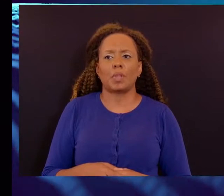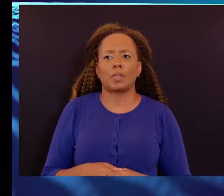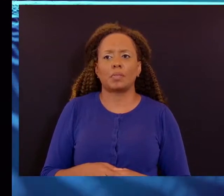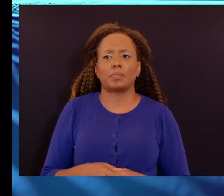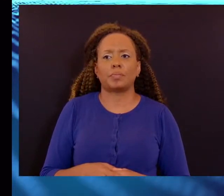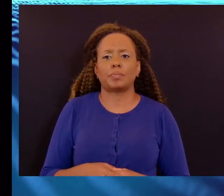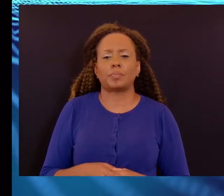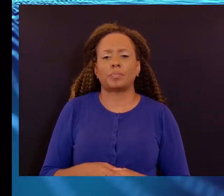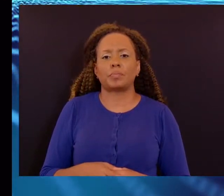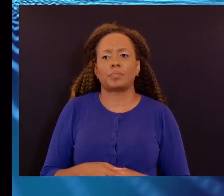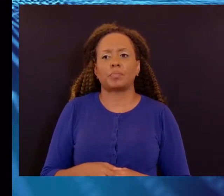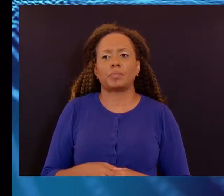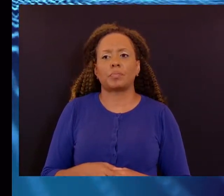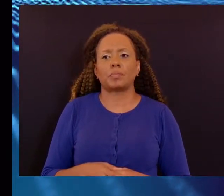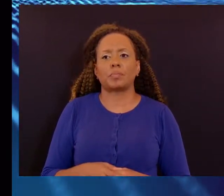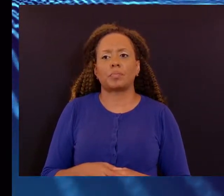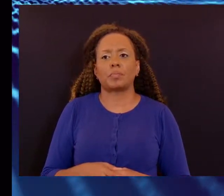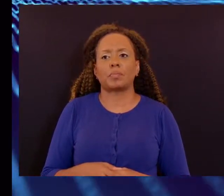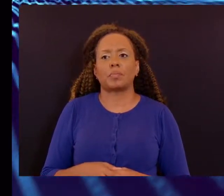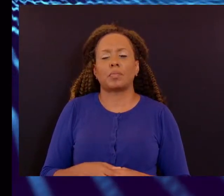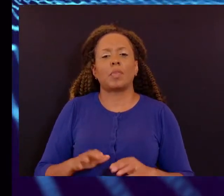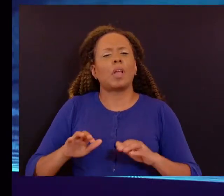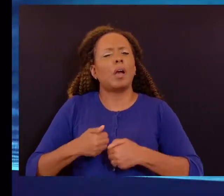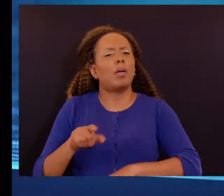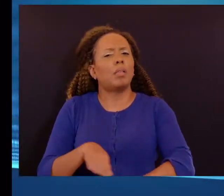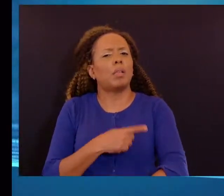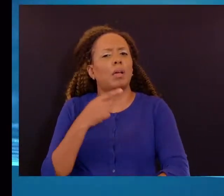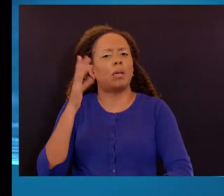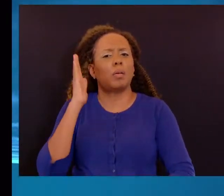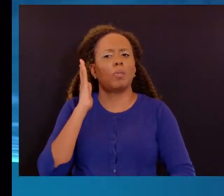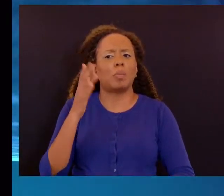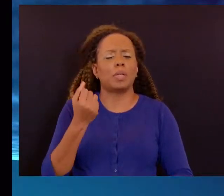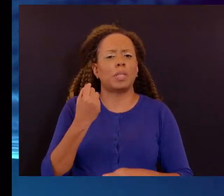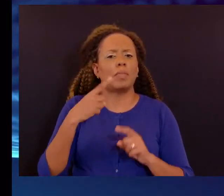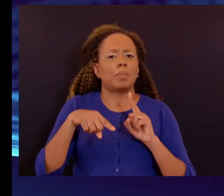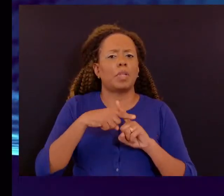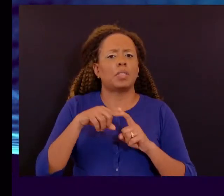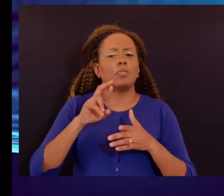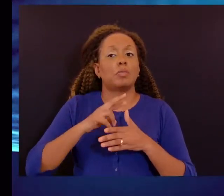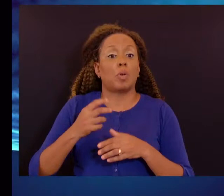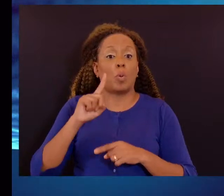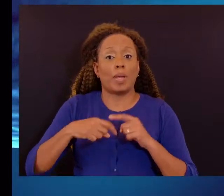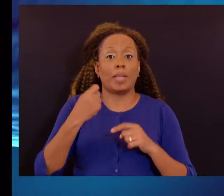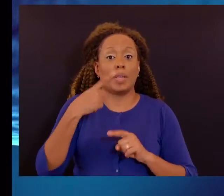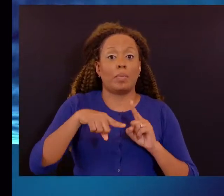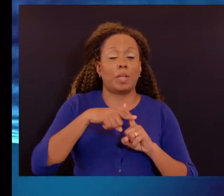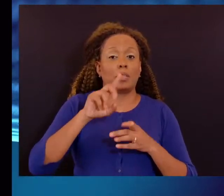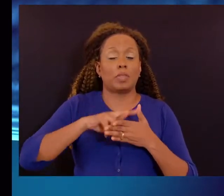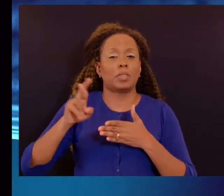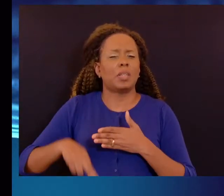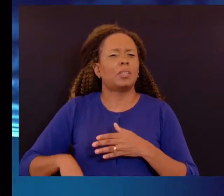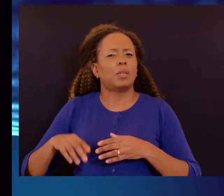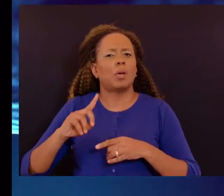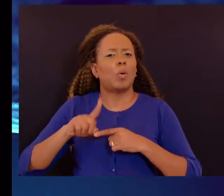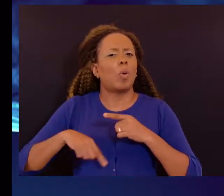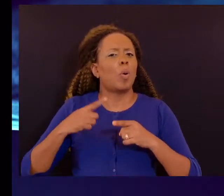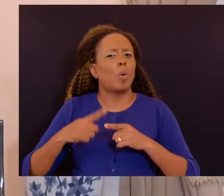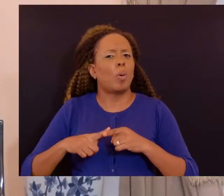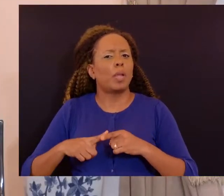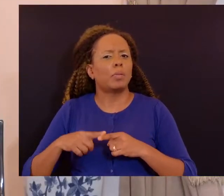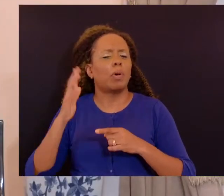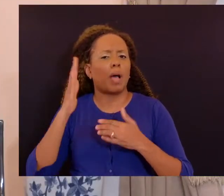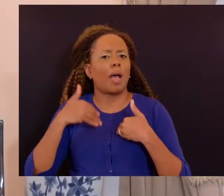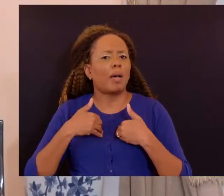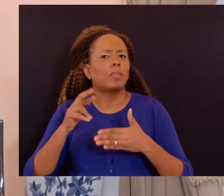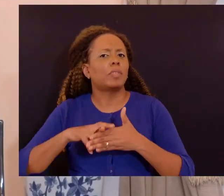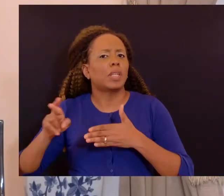results for the 11 plus exam this year, given that it is being delayed already? Yeah, I think traditionally we would have